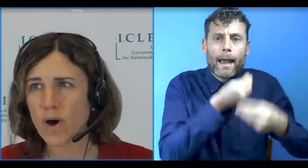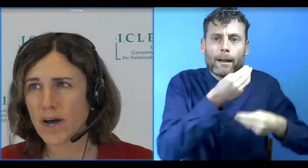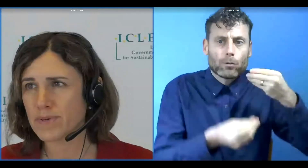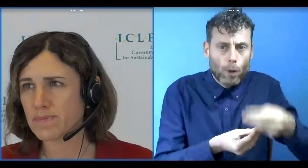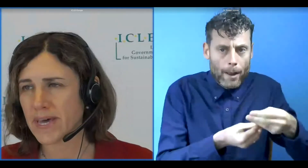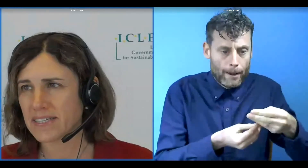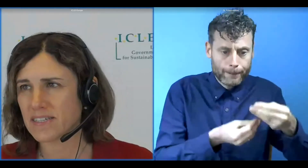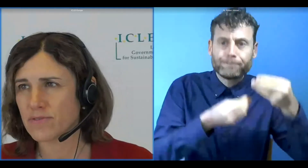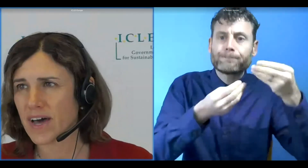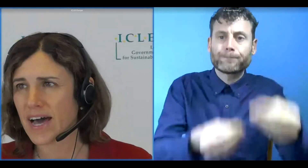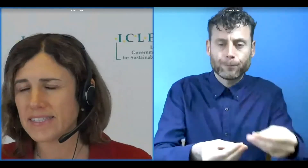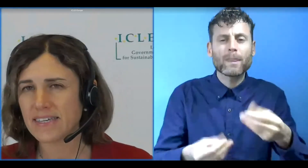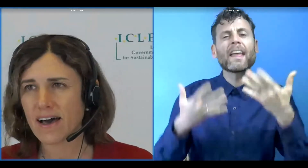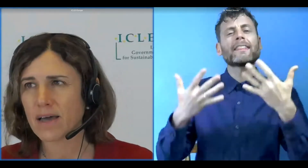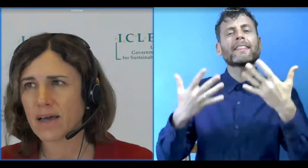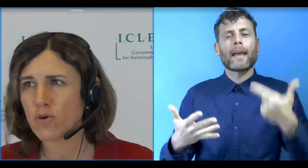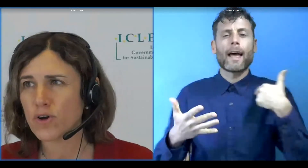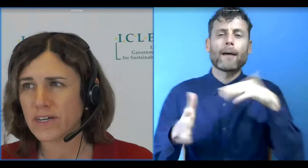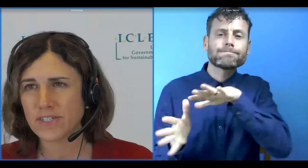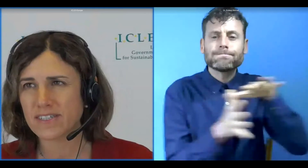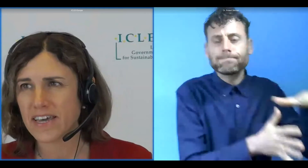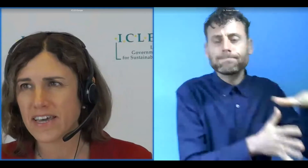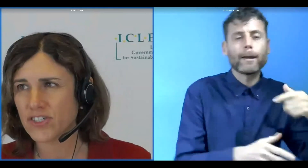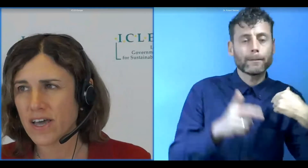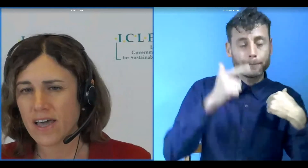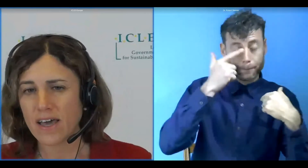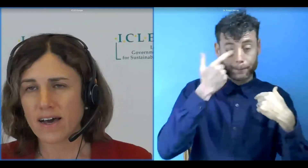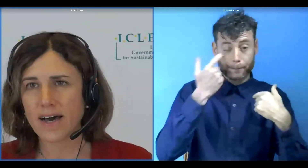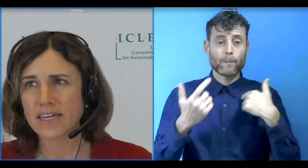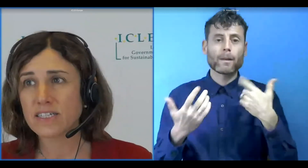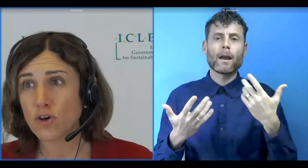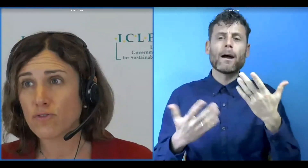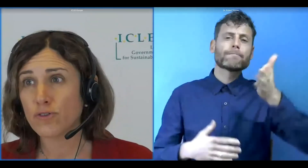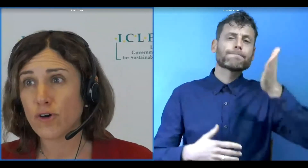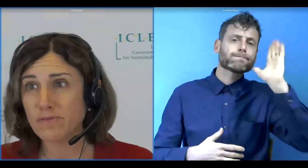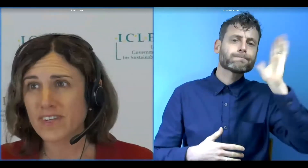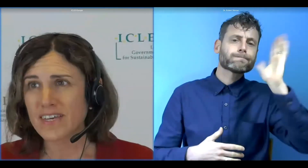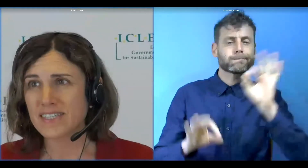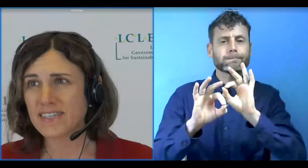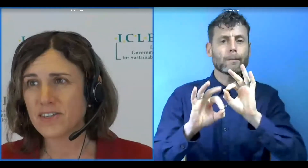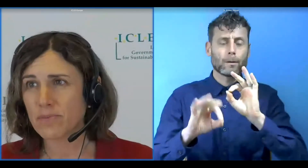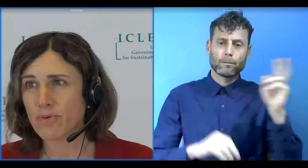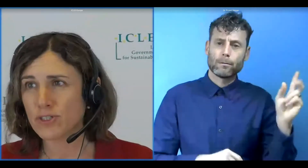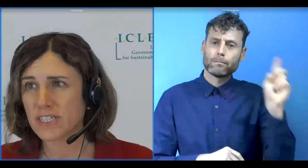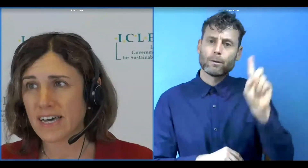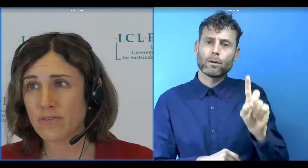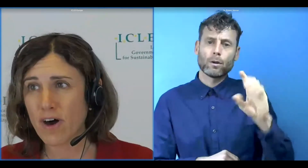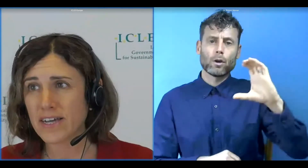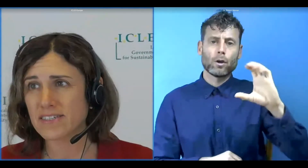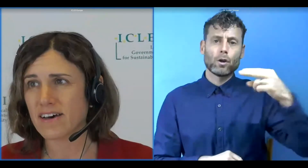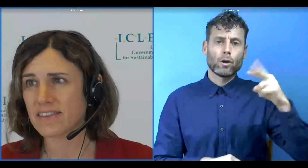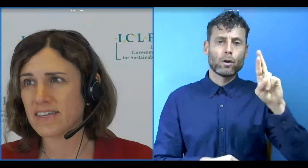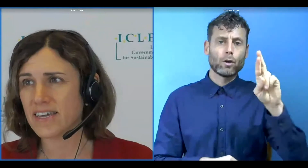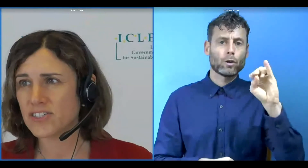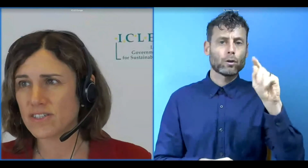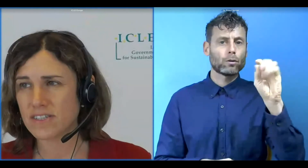a wider perspective, and I'm calling on stage Christophe Coudun, Senior Project